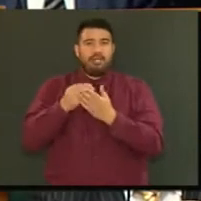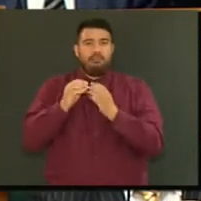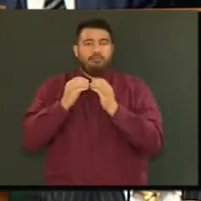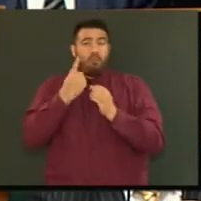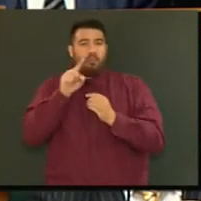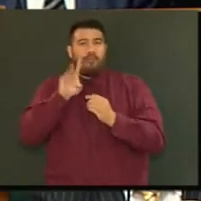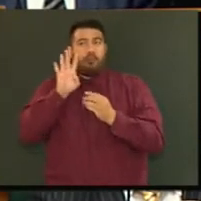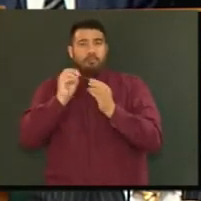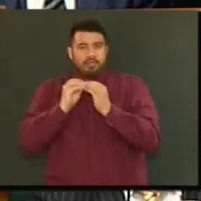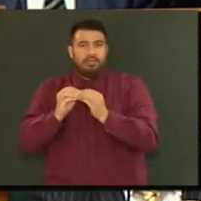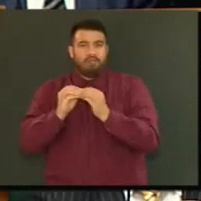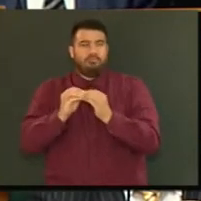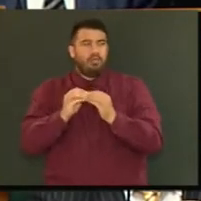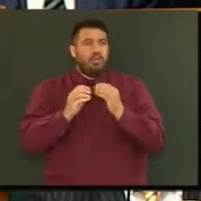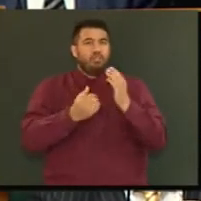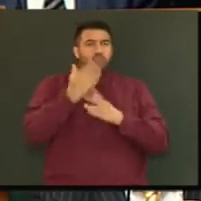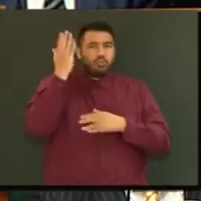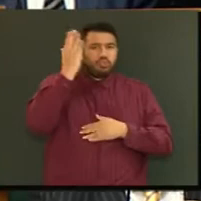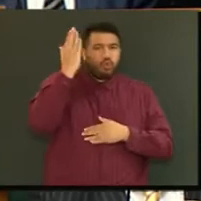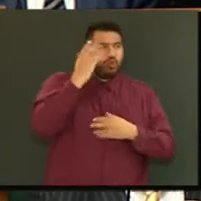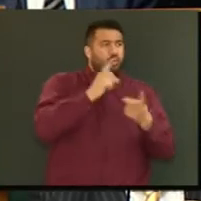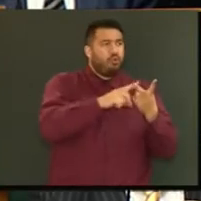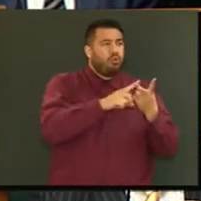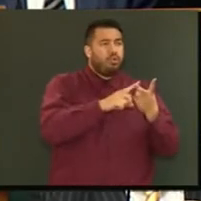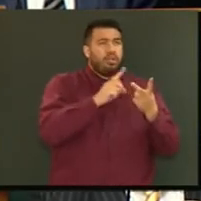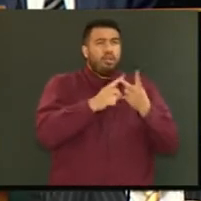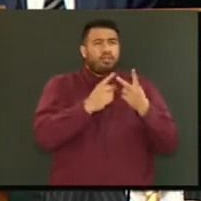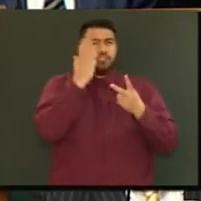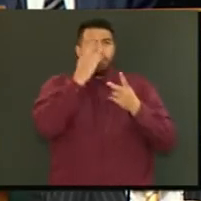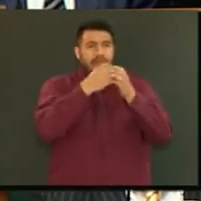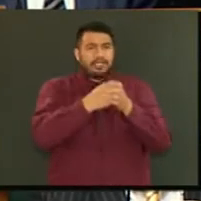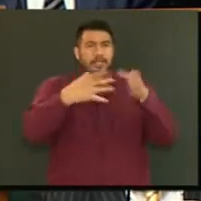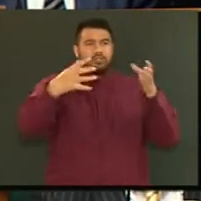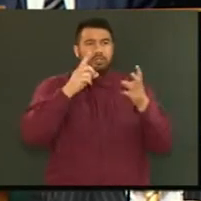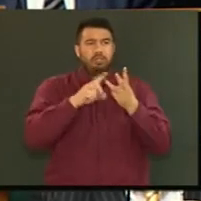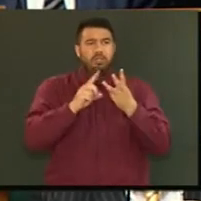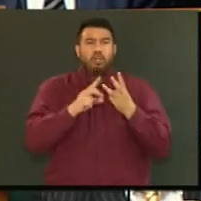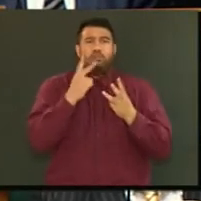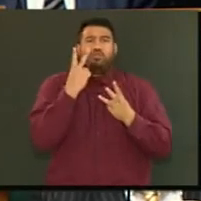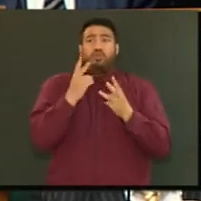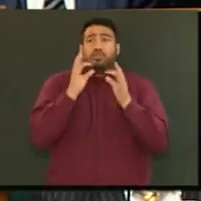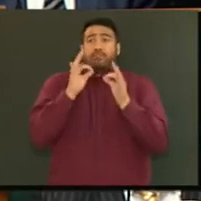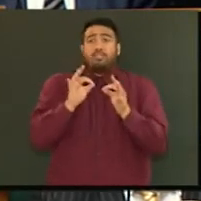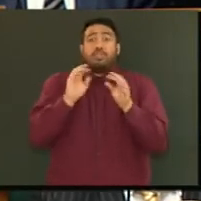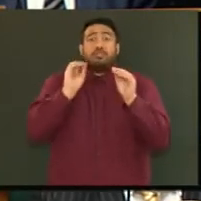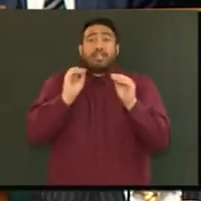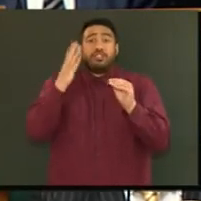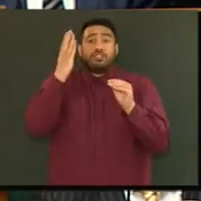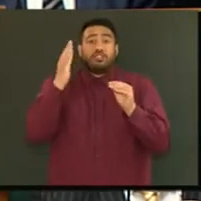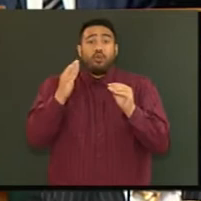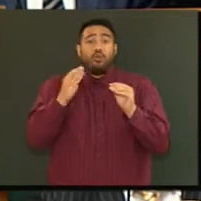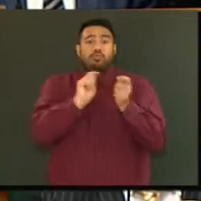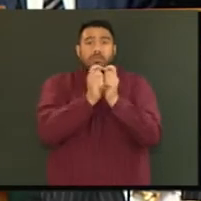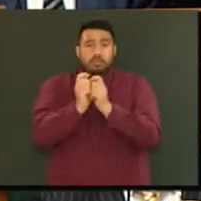new schools, two major school expansions, the relocation of two special education schools, 11 new